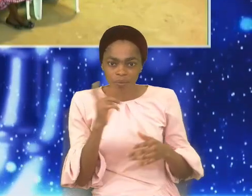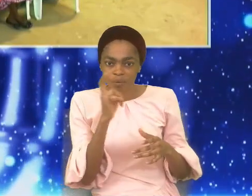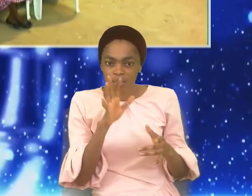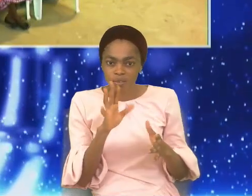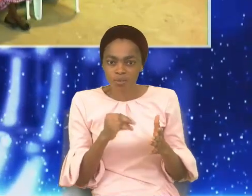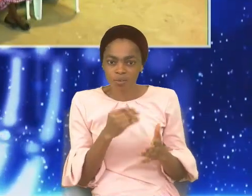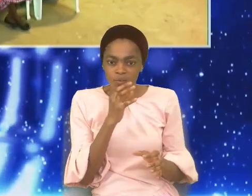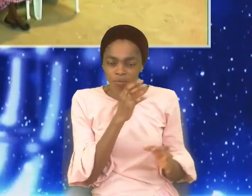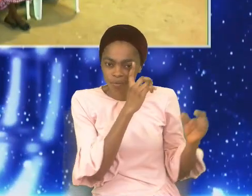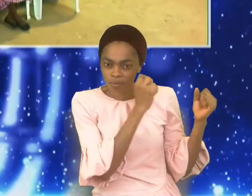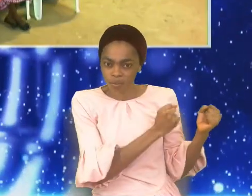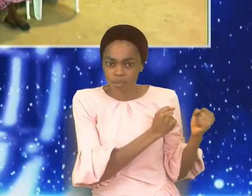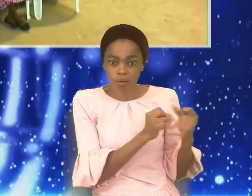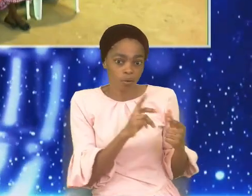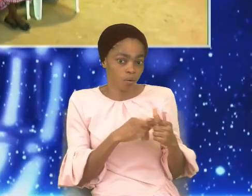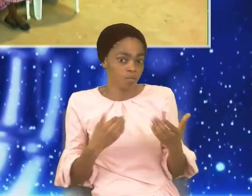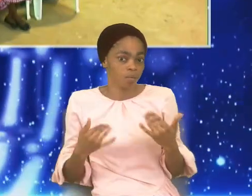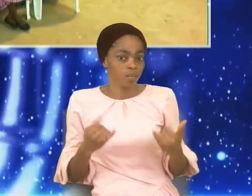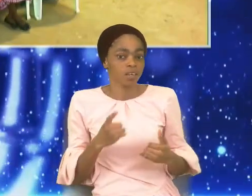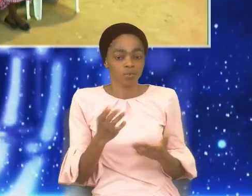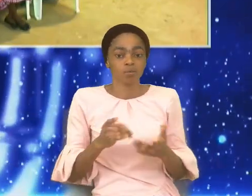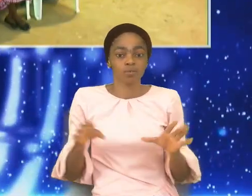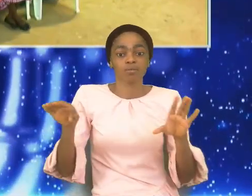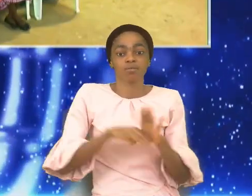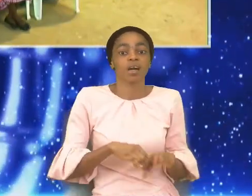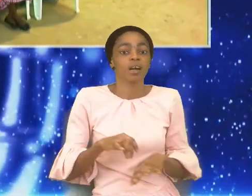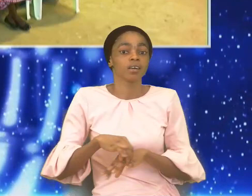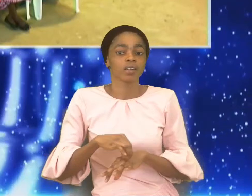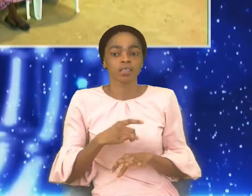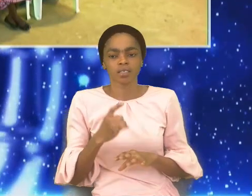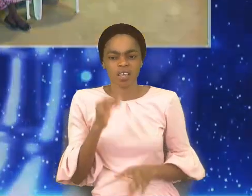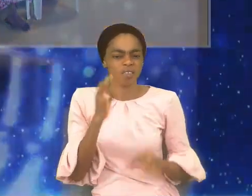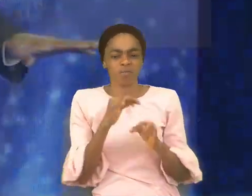offer alcohol, you know, go your way, go your deeper way, your